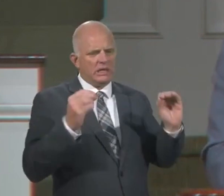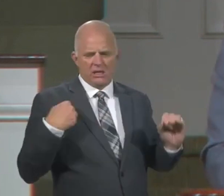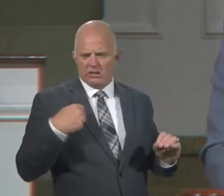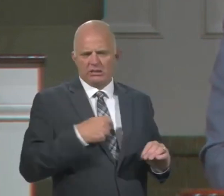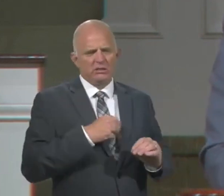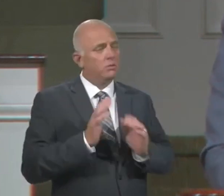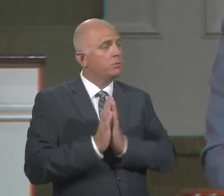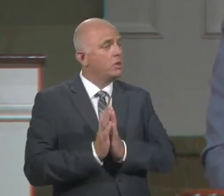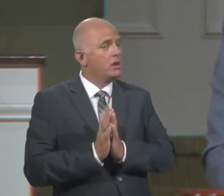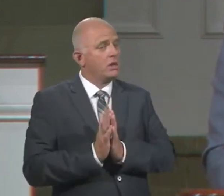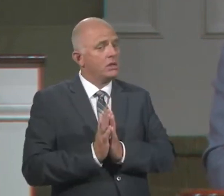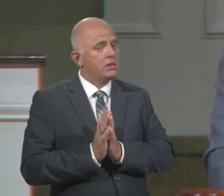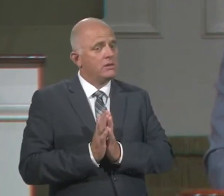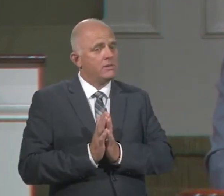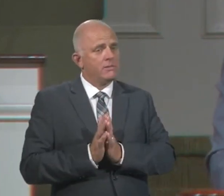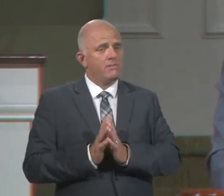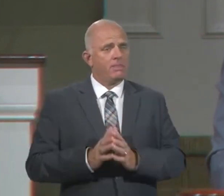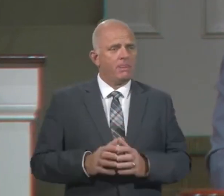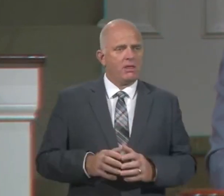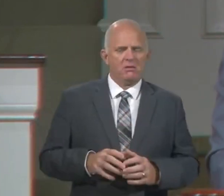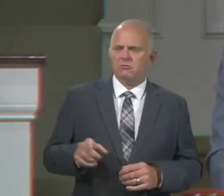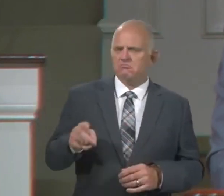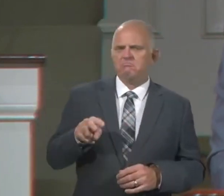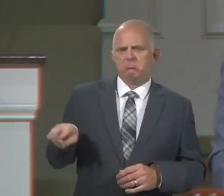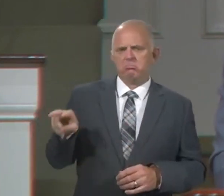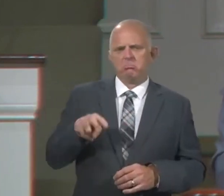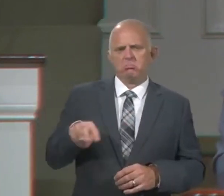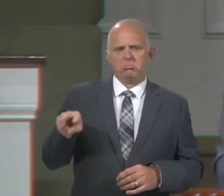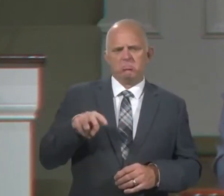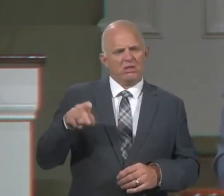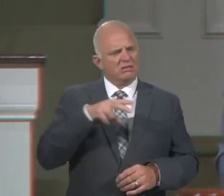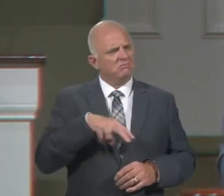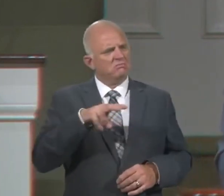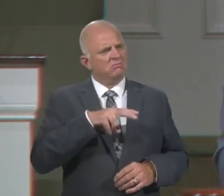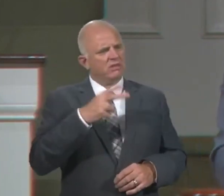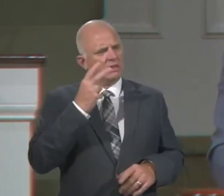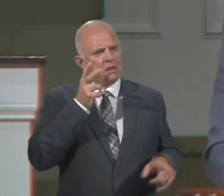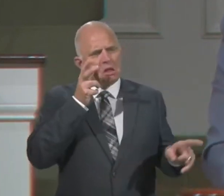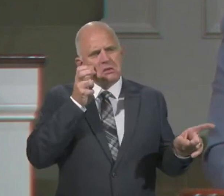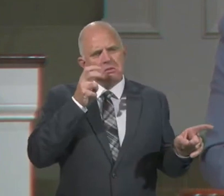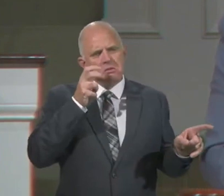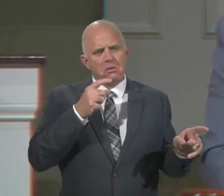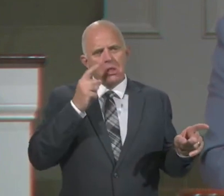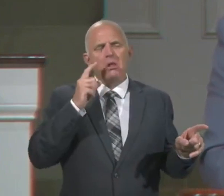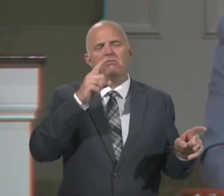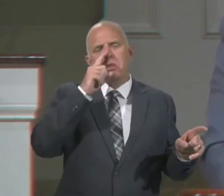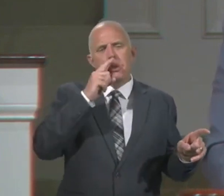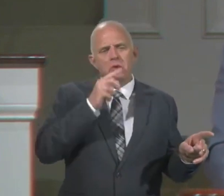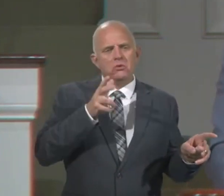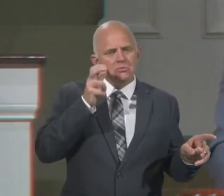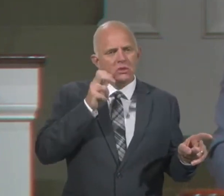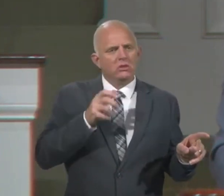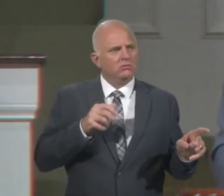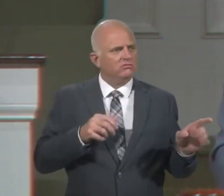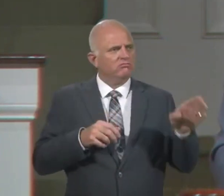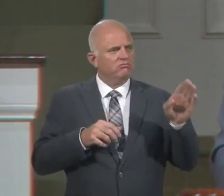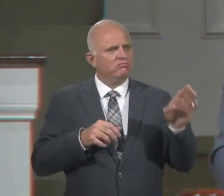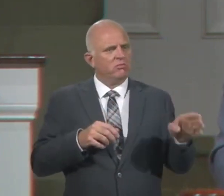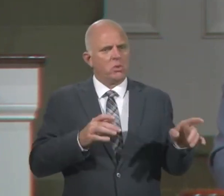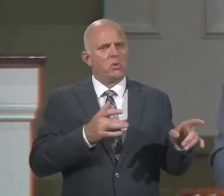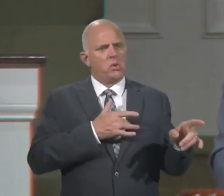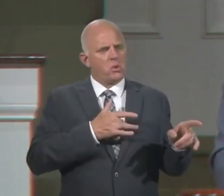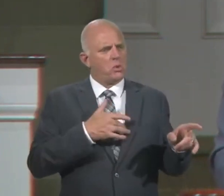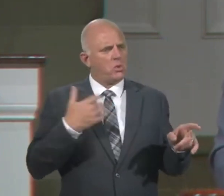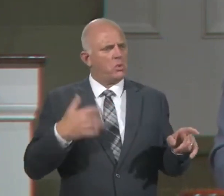sure the disciple, after observing and eavesdropping on our Savior, praying to God, something stirred inside